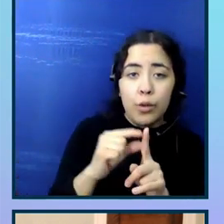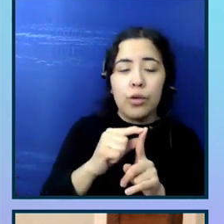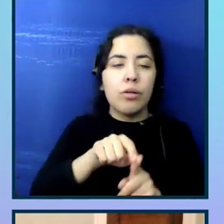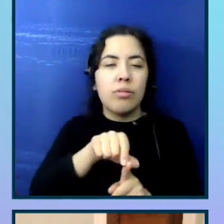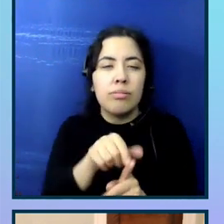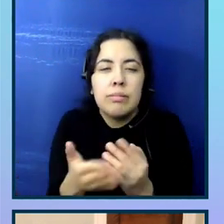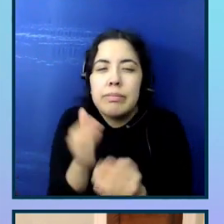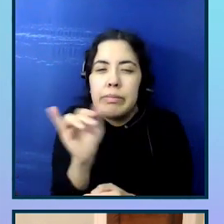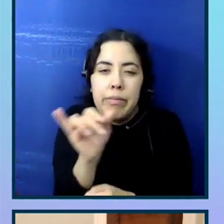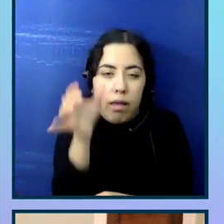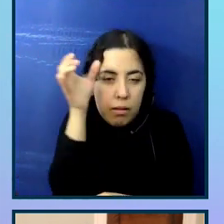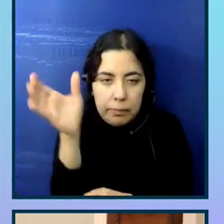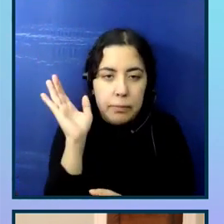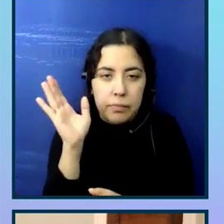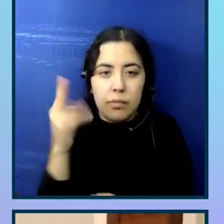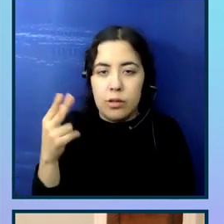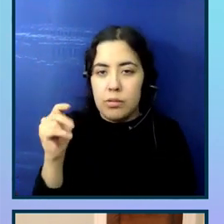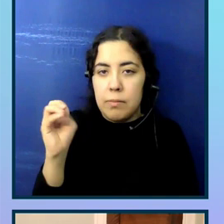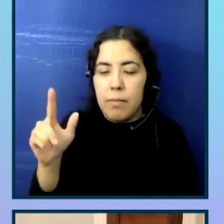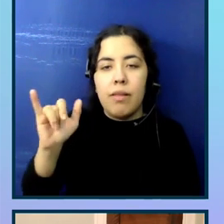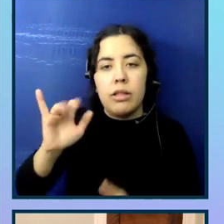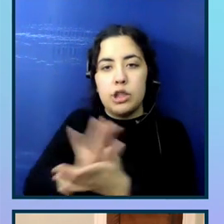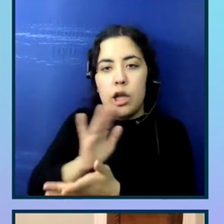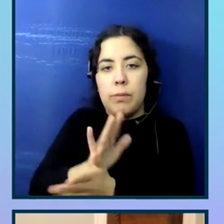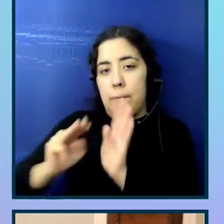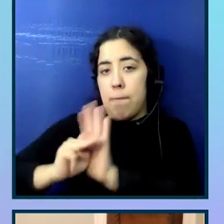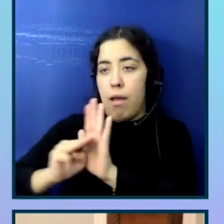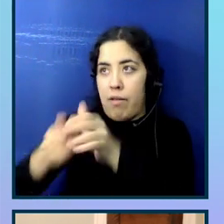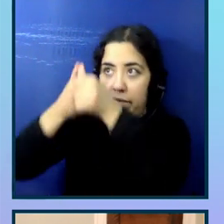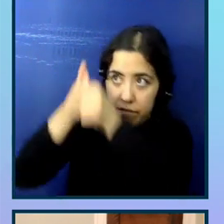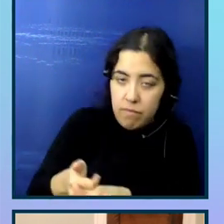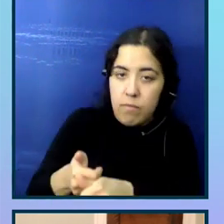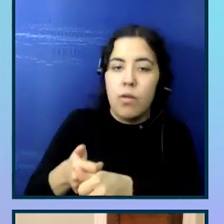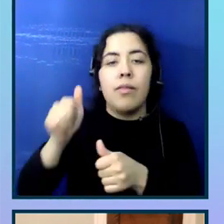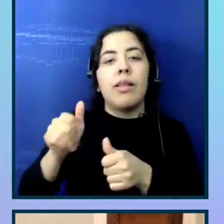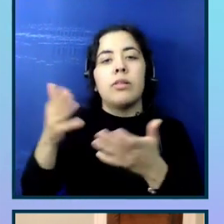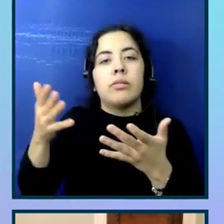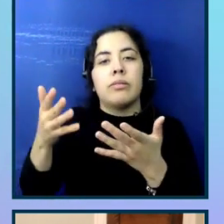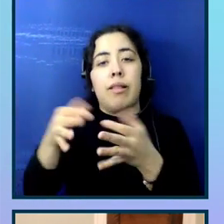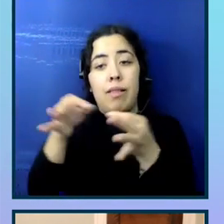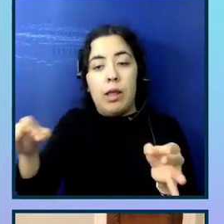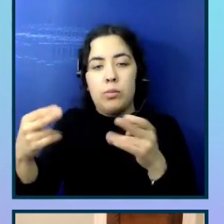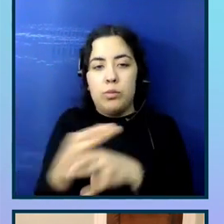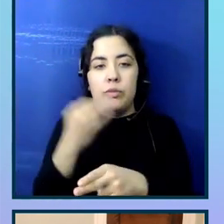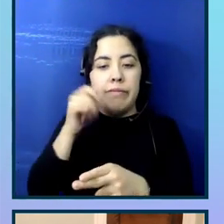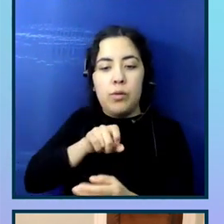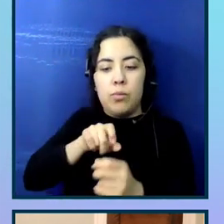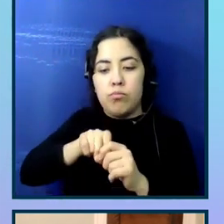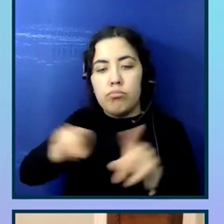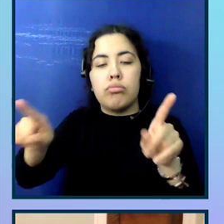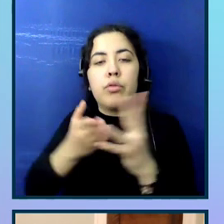HTML follows a document model and is the language you would use when you want to share that document over the internet.